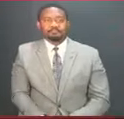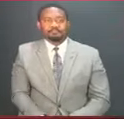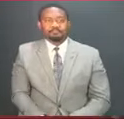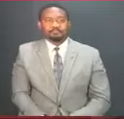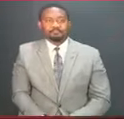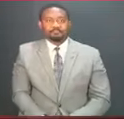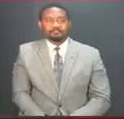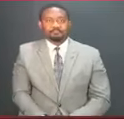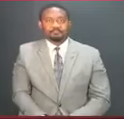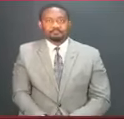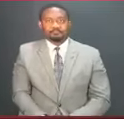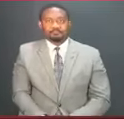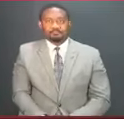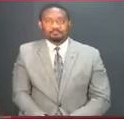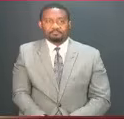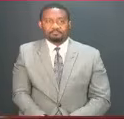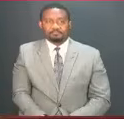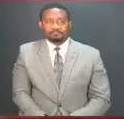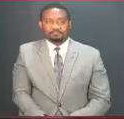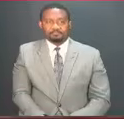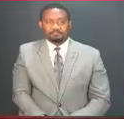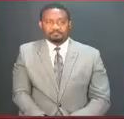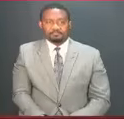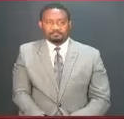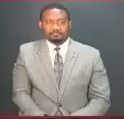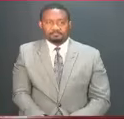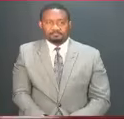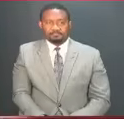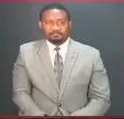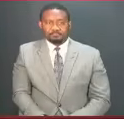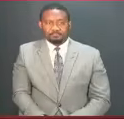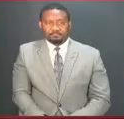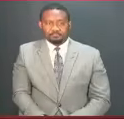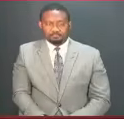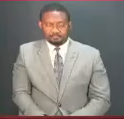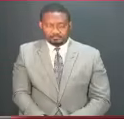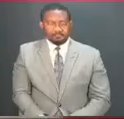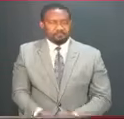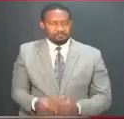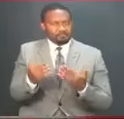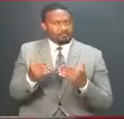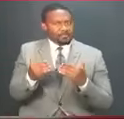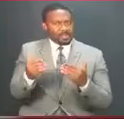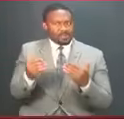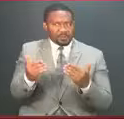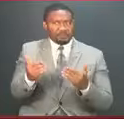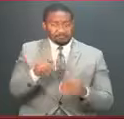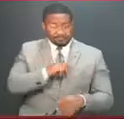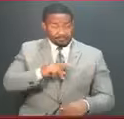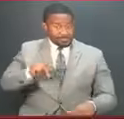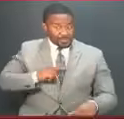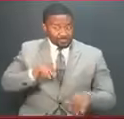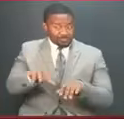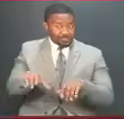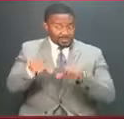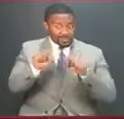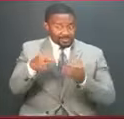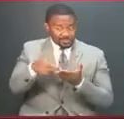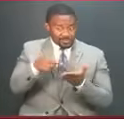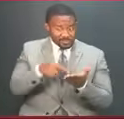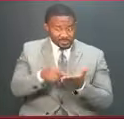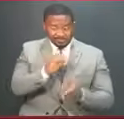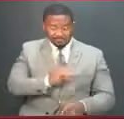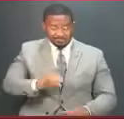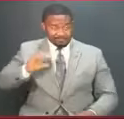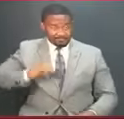I will move it and then you second. Mr. Speaker, I move that this honorable House adopts the report of the